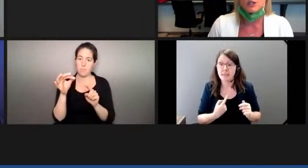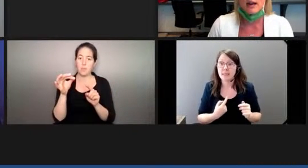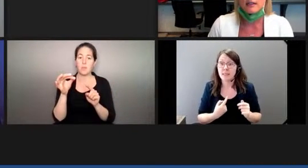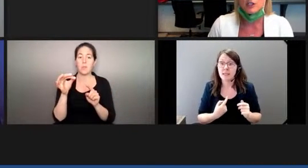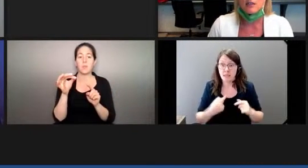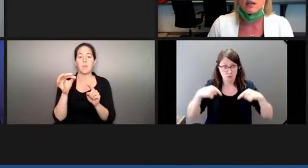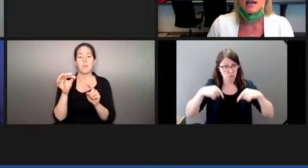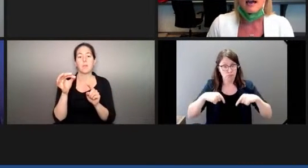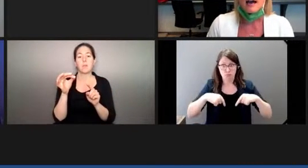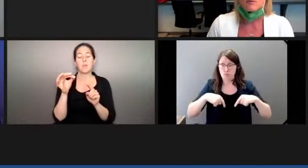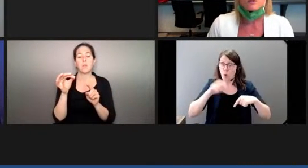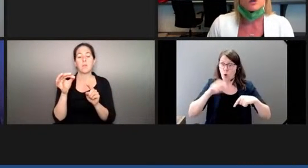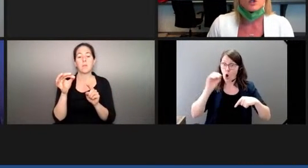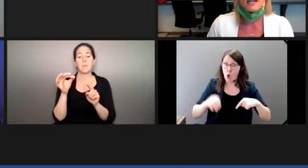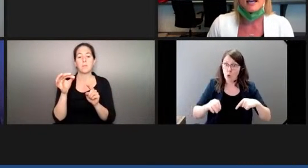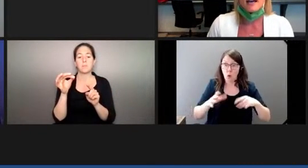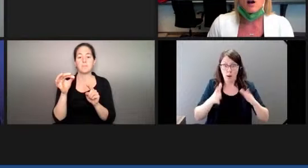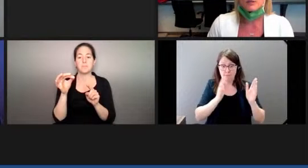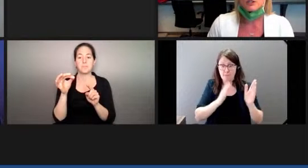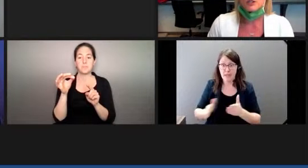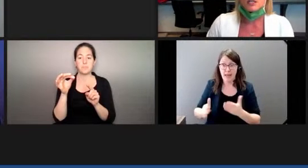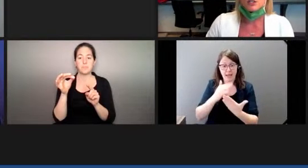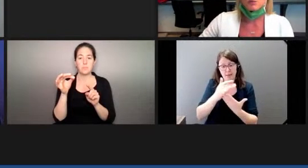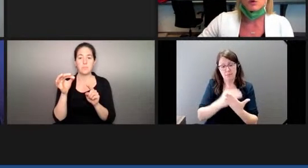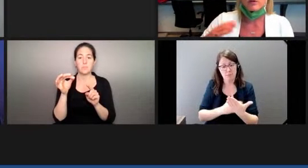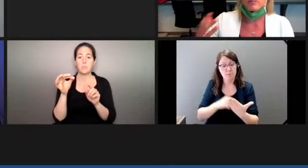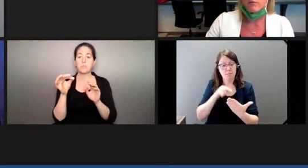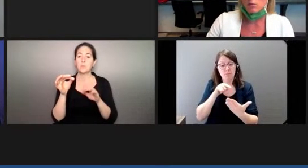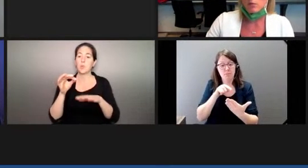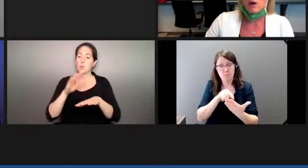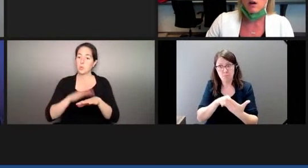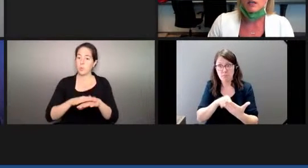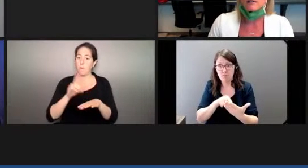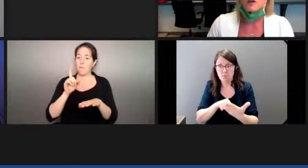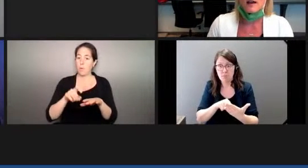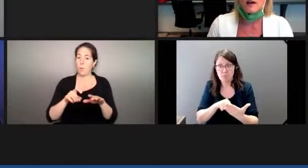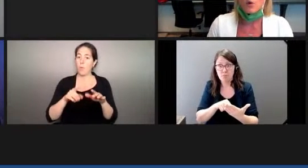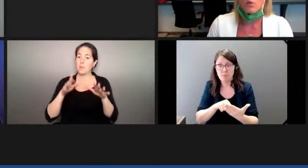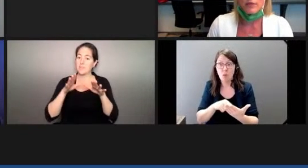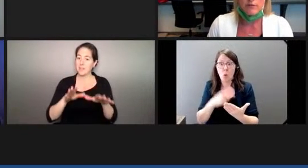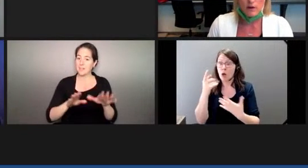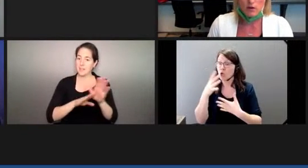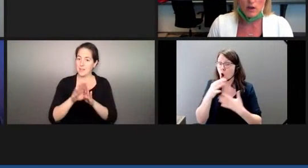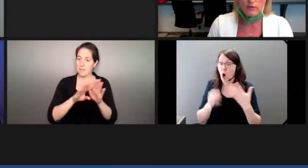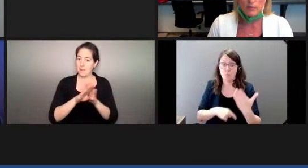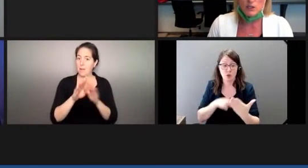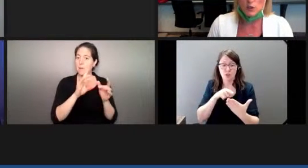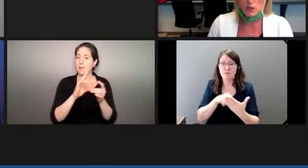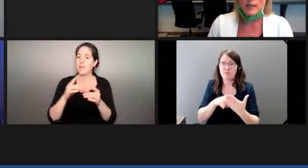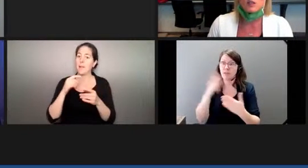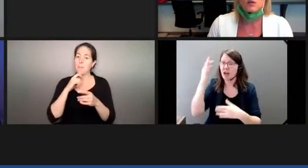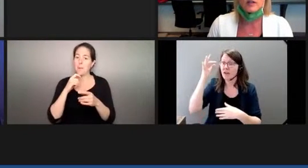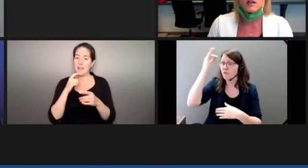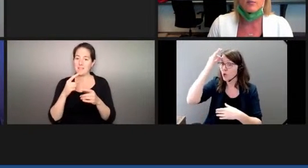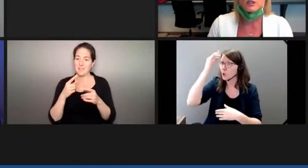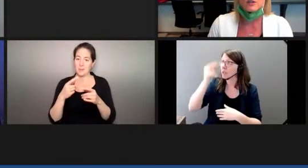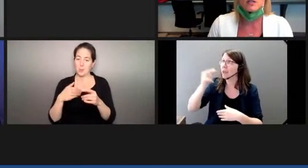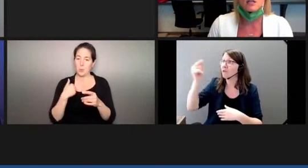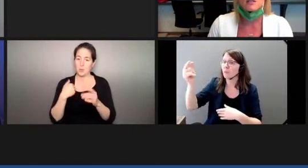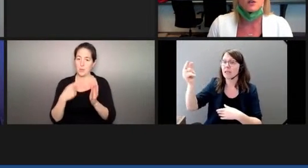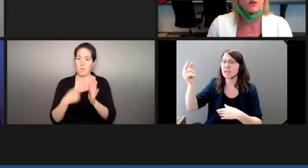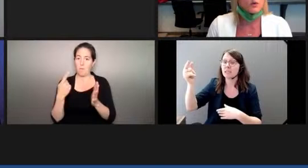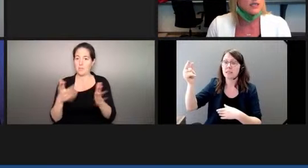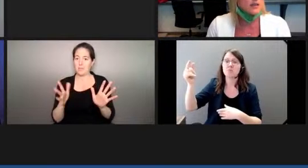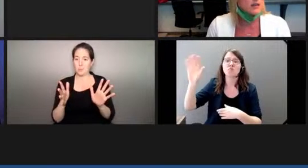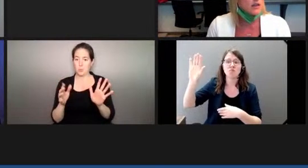reduction strategy. So looking at opportunities to move above and beyond what the federal government is doing. So look at